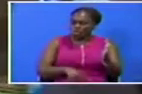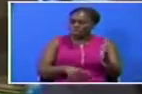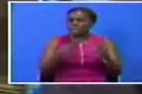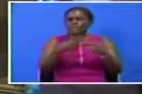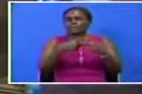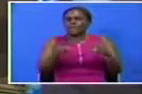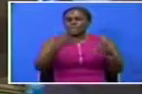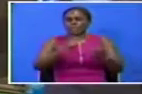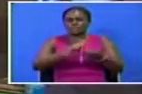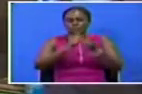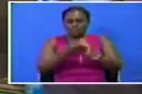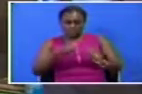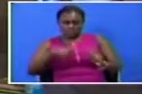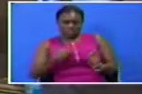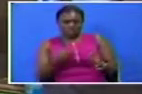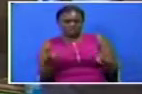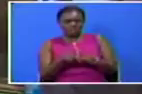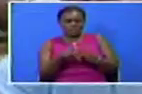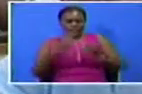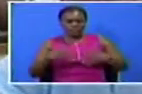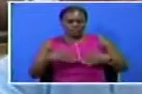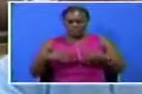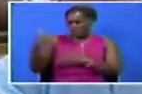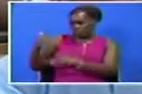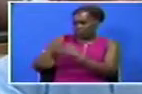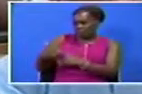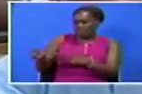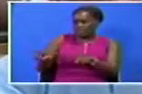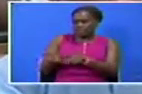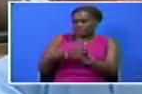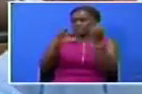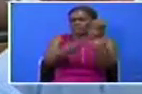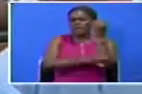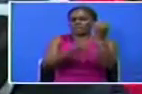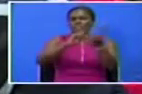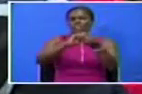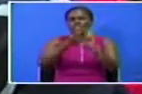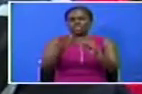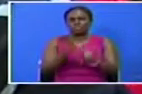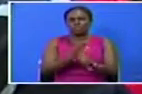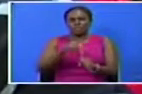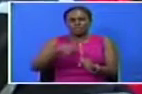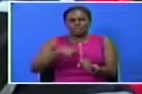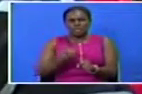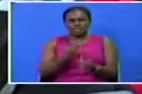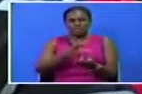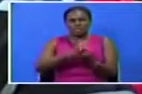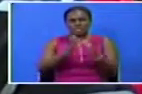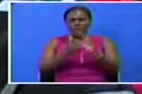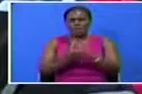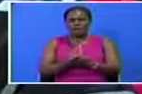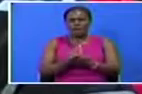start transforming not just yourselves, but the people around you and the country as a whole, so that we become